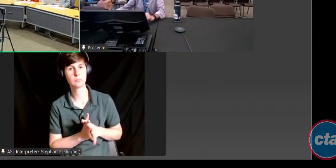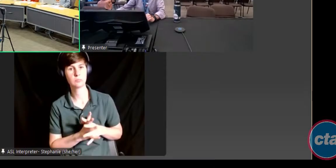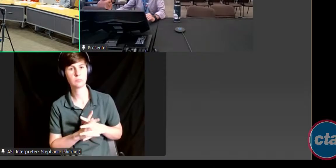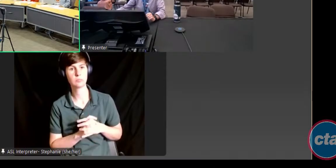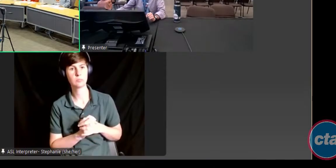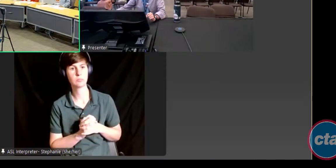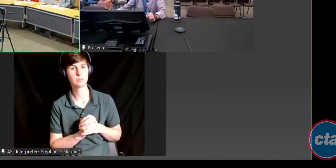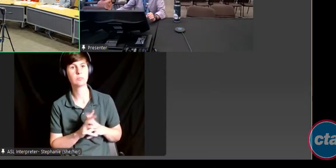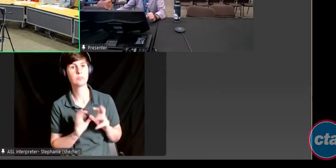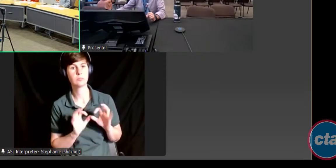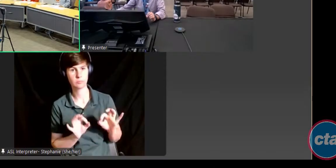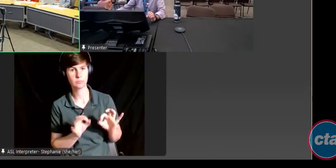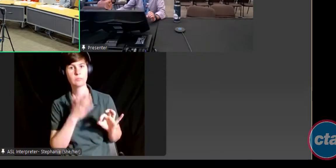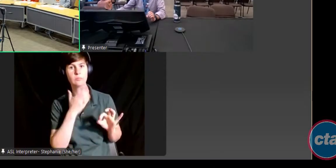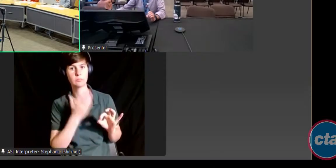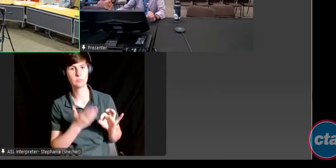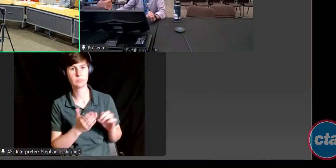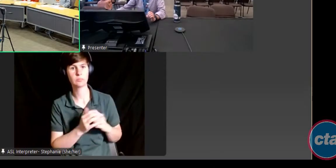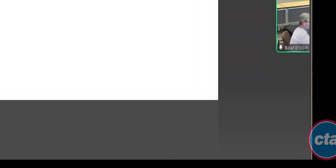Thank you.